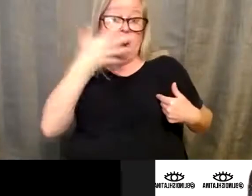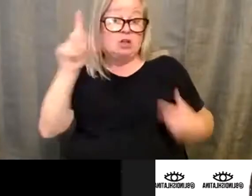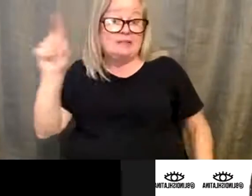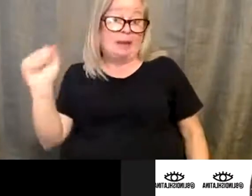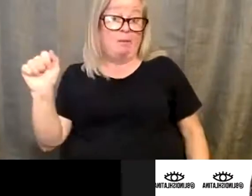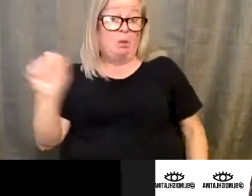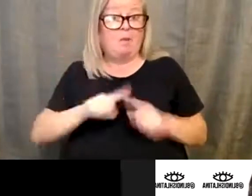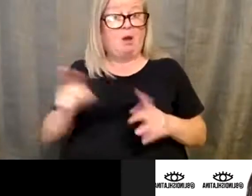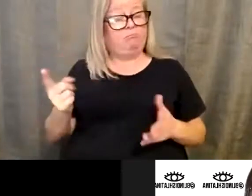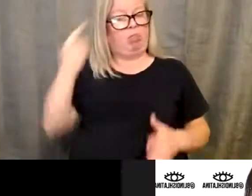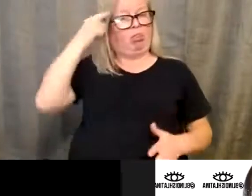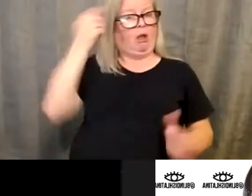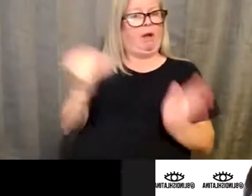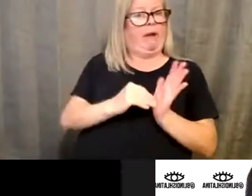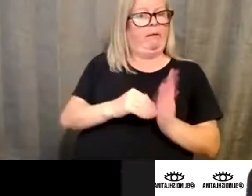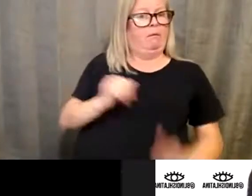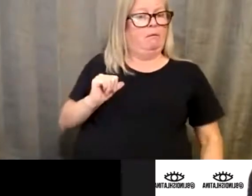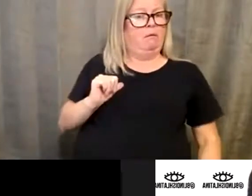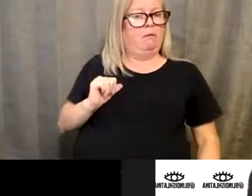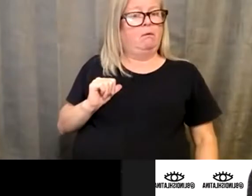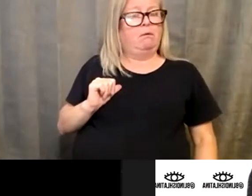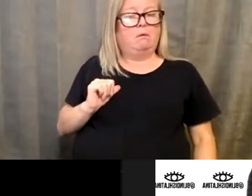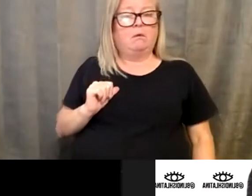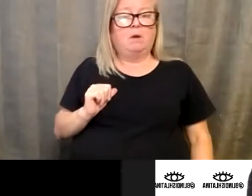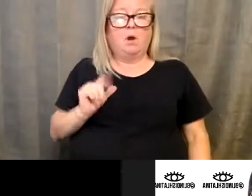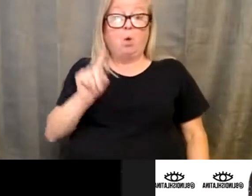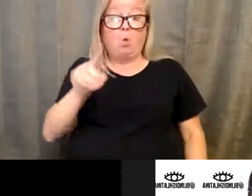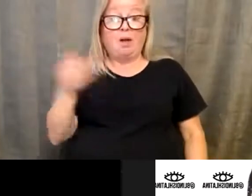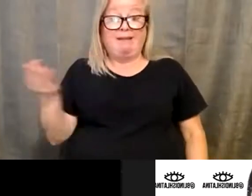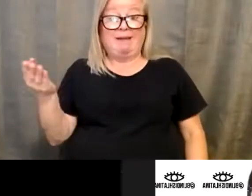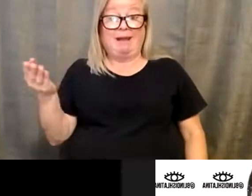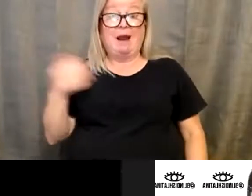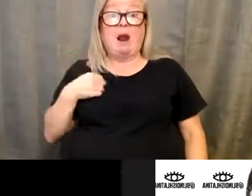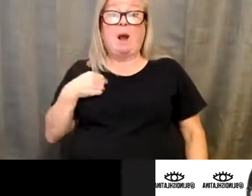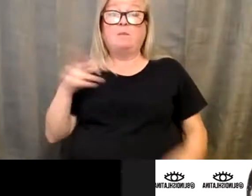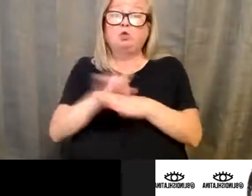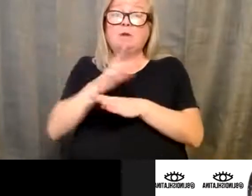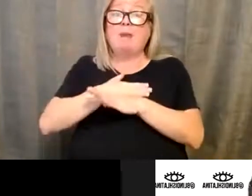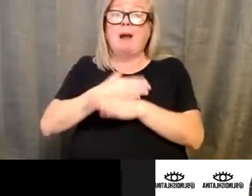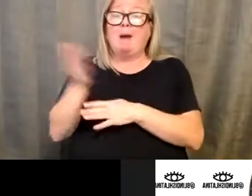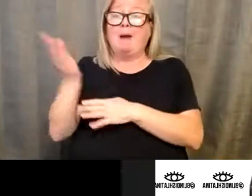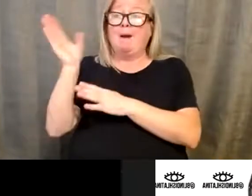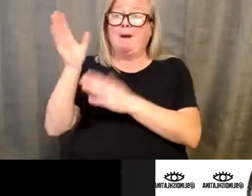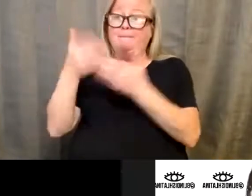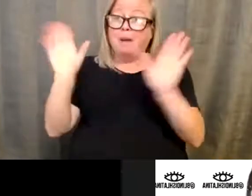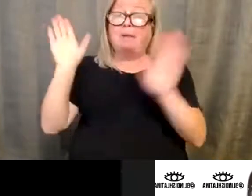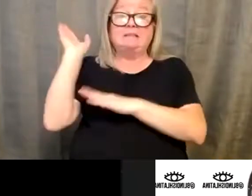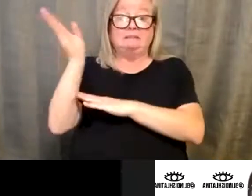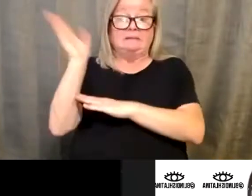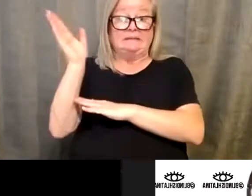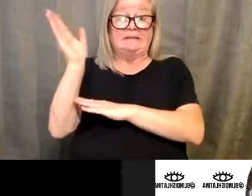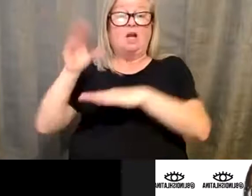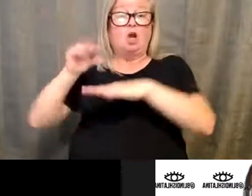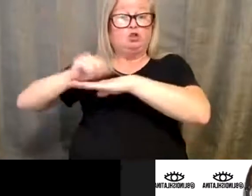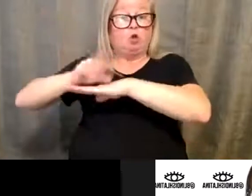again. One of the things that I'm doing with public speaking and consulting is trying to create an impact so that we